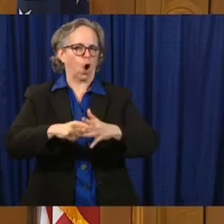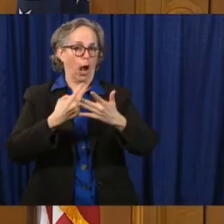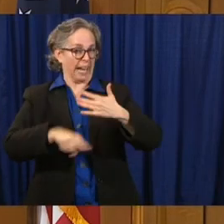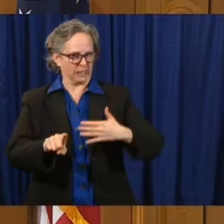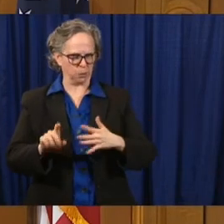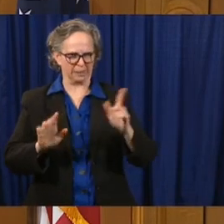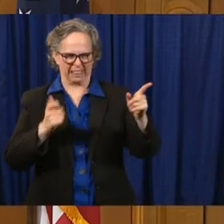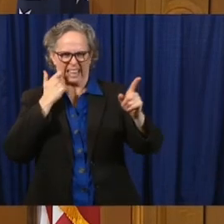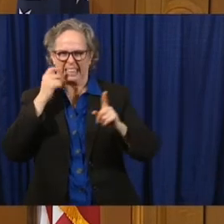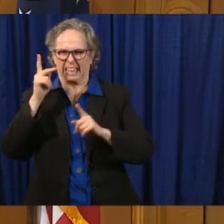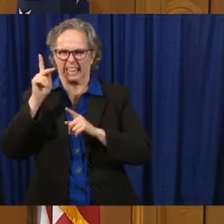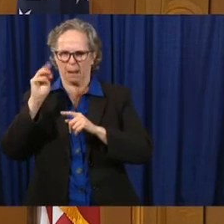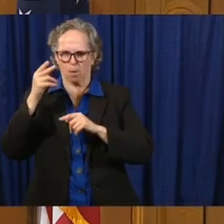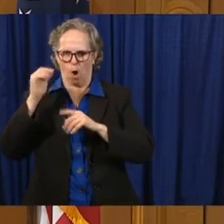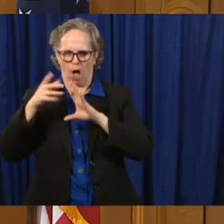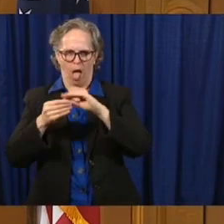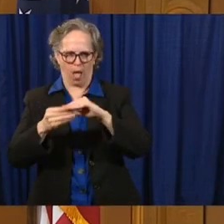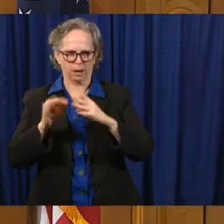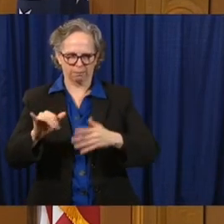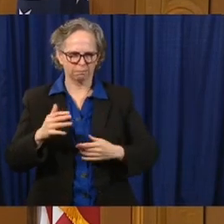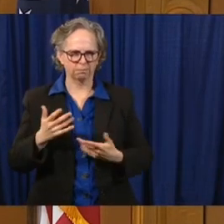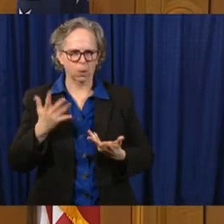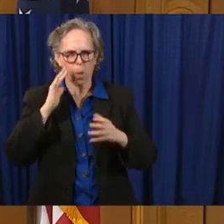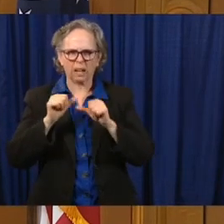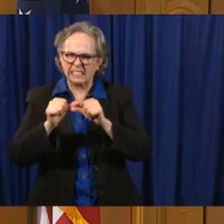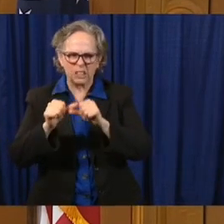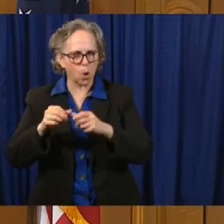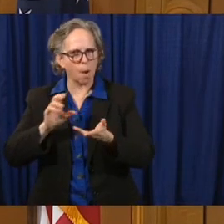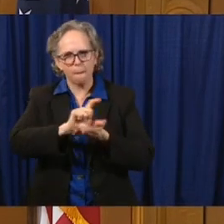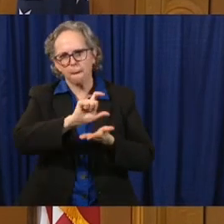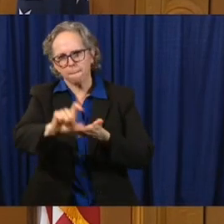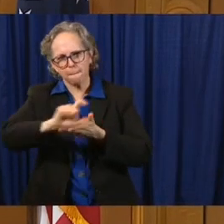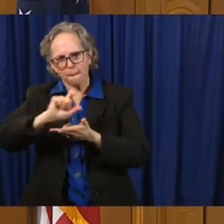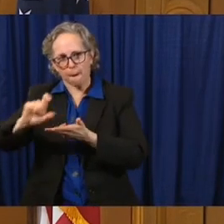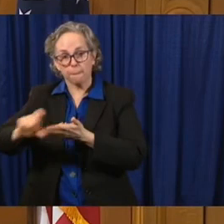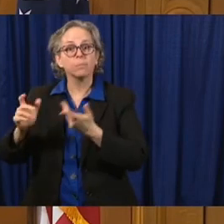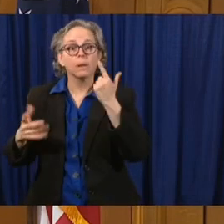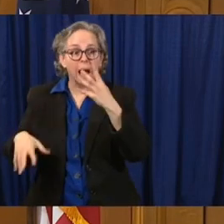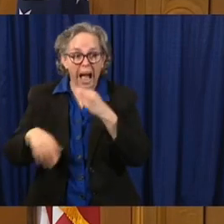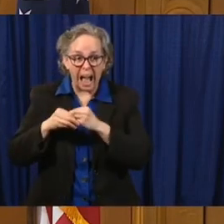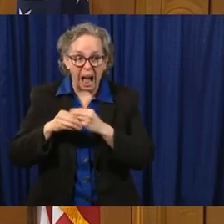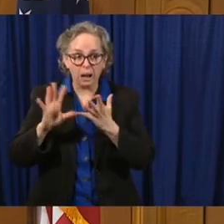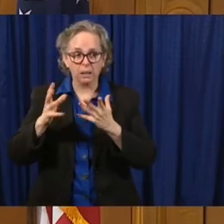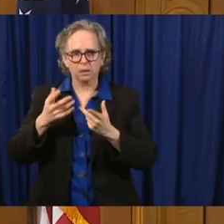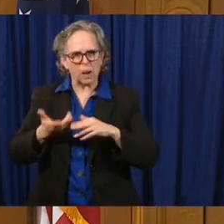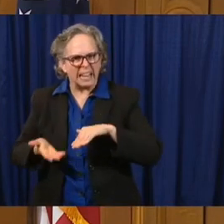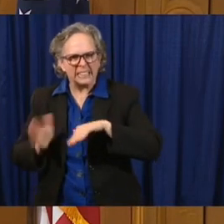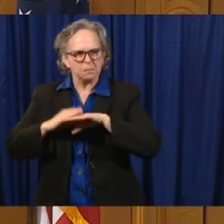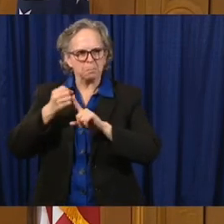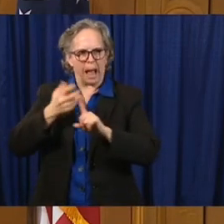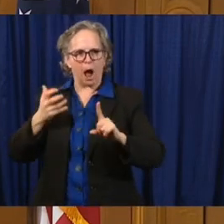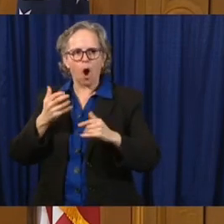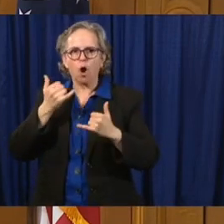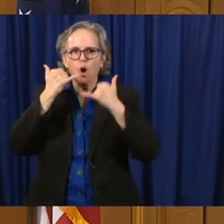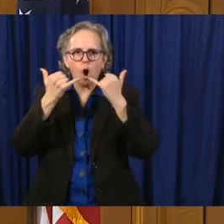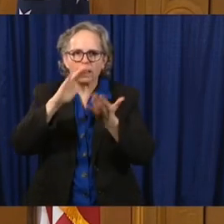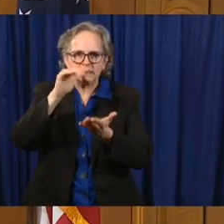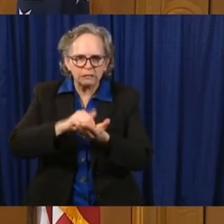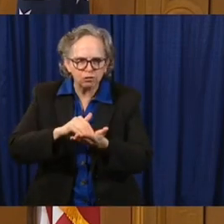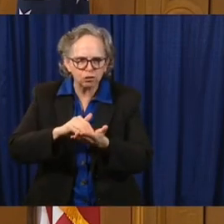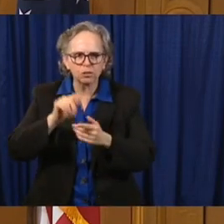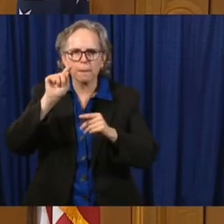week, we can begin flowing those dollars in addition to expanding our call center efforts into a virtual call